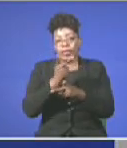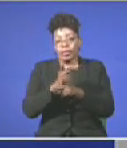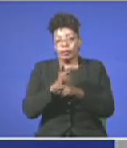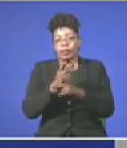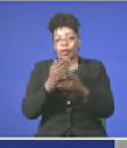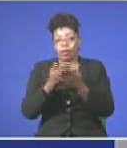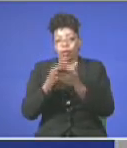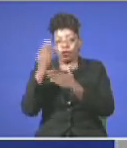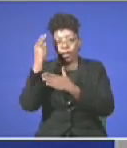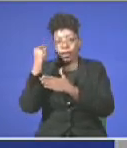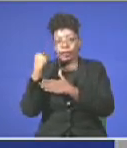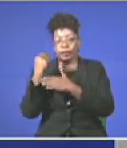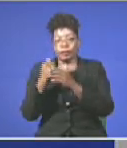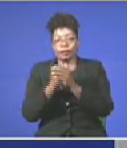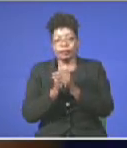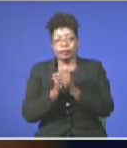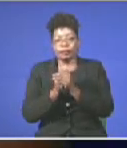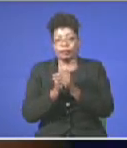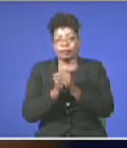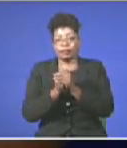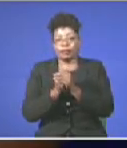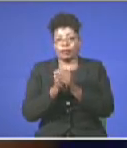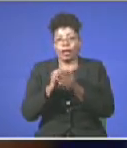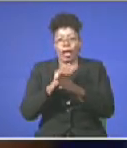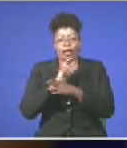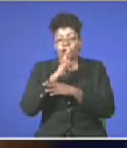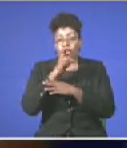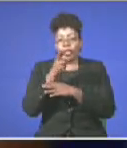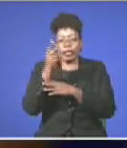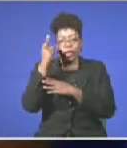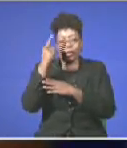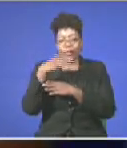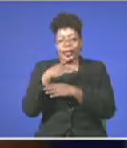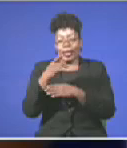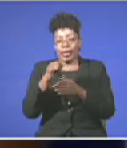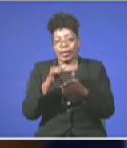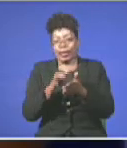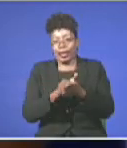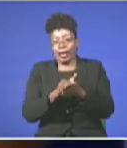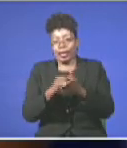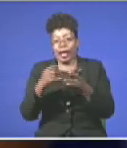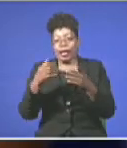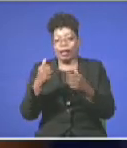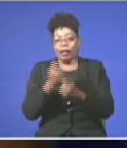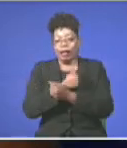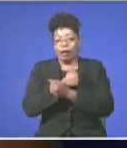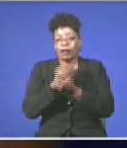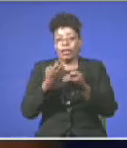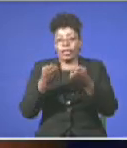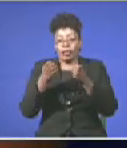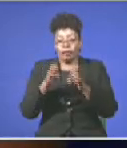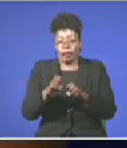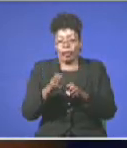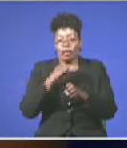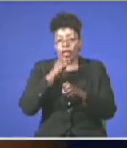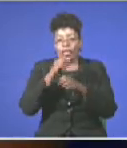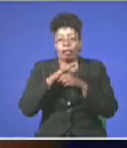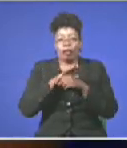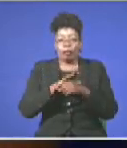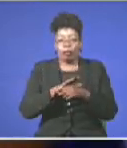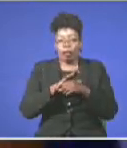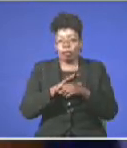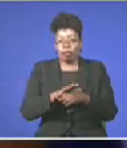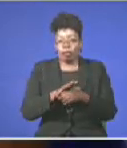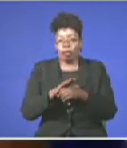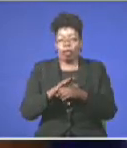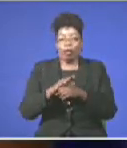head. I don't really think about it like that because I love the event, so I don't really let the pressure